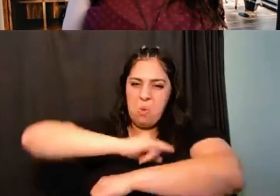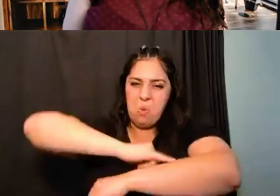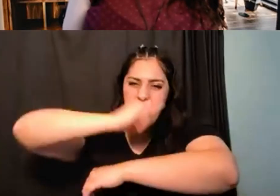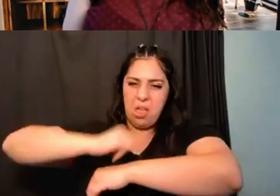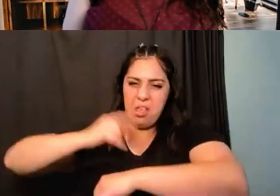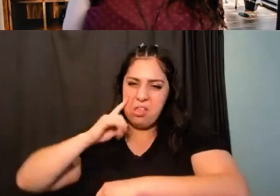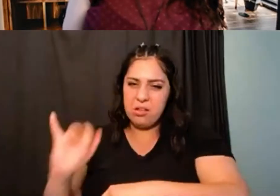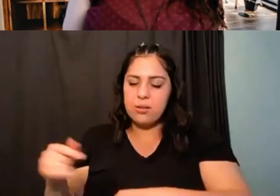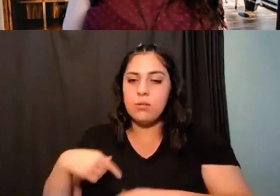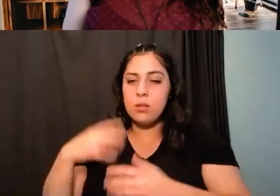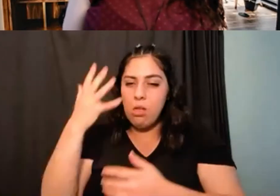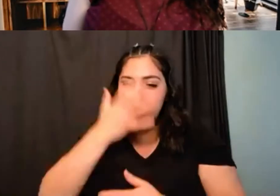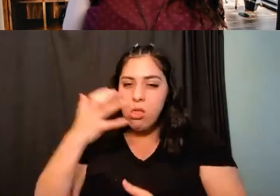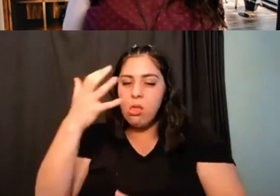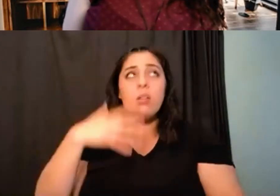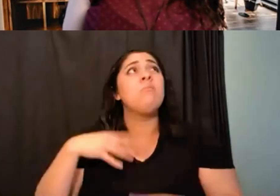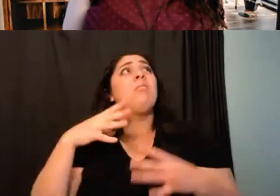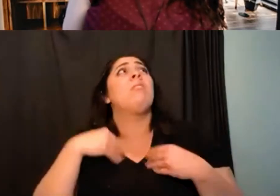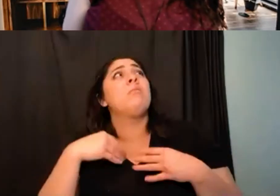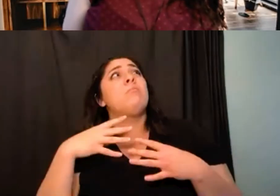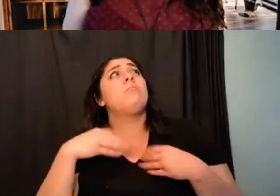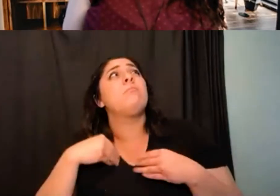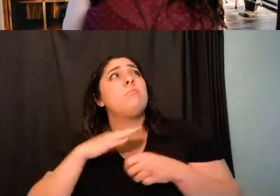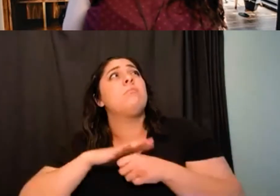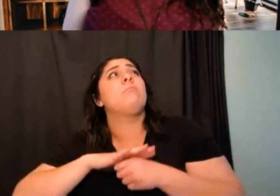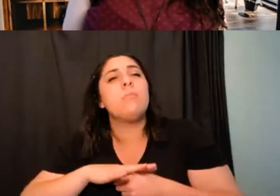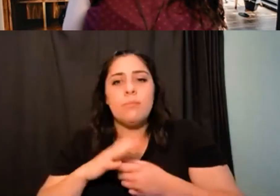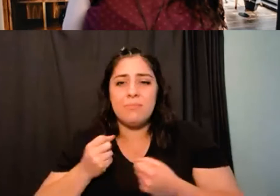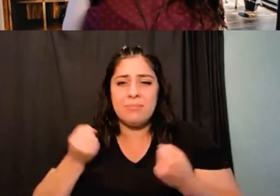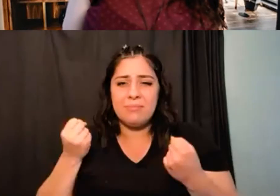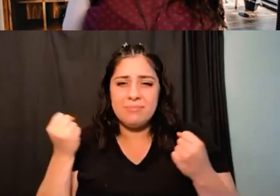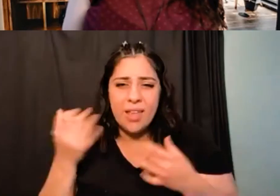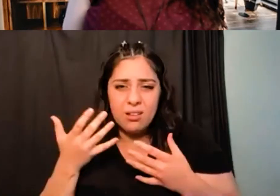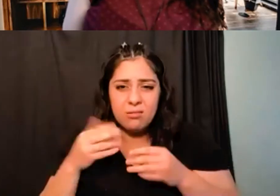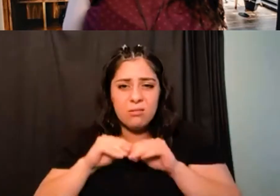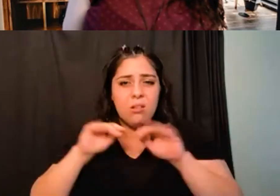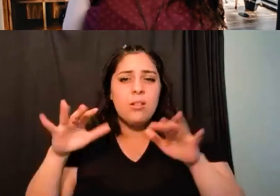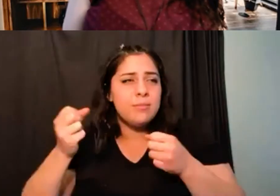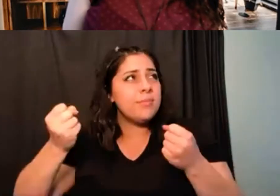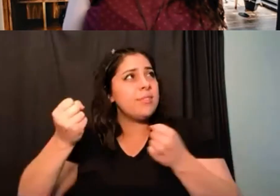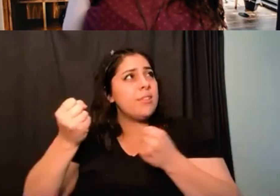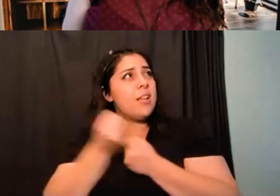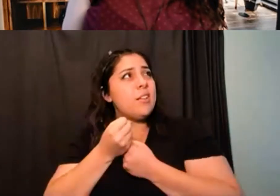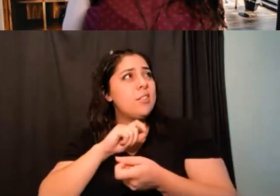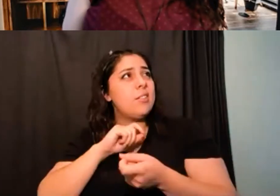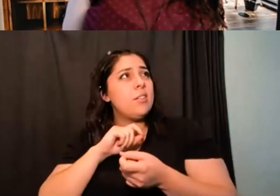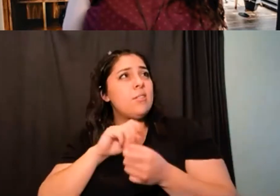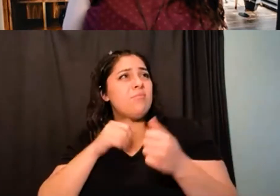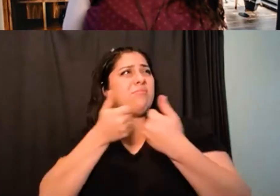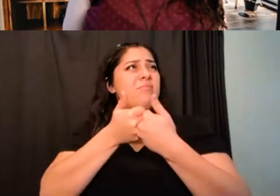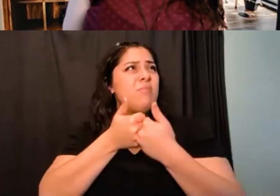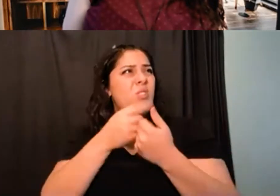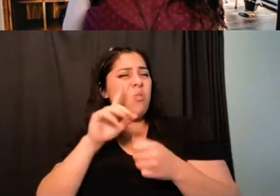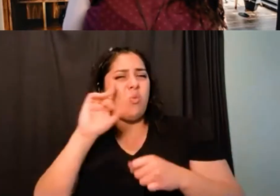and I, in turn, believing, afraid to metamorph, afraid to spread, afraid of challenging, of questioning